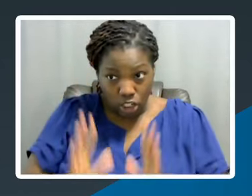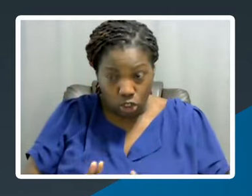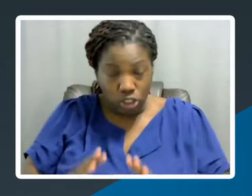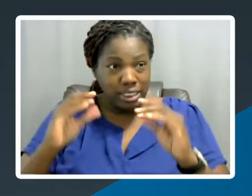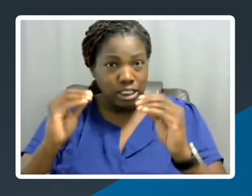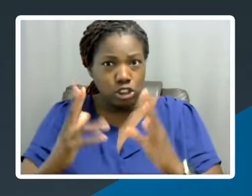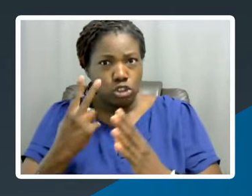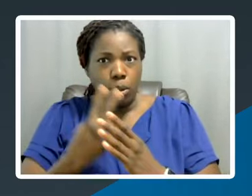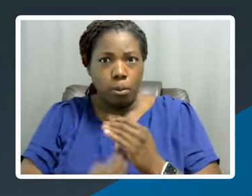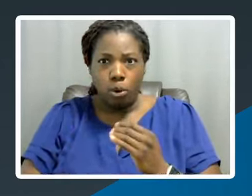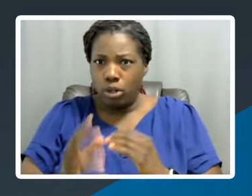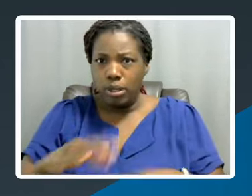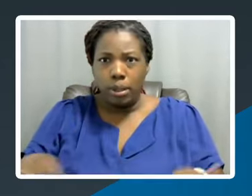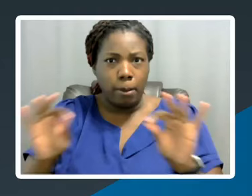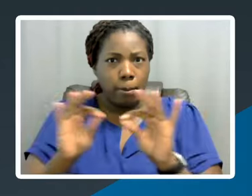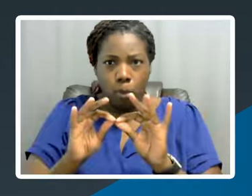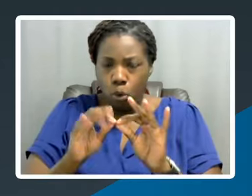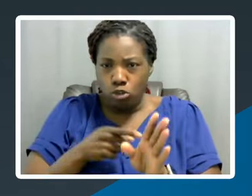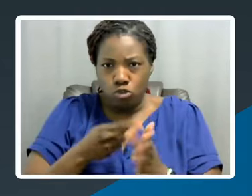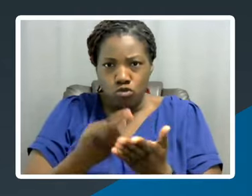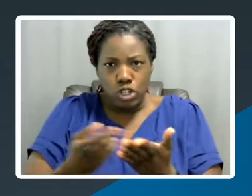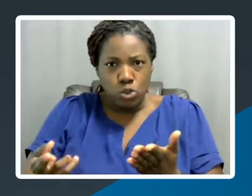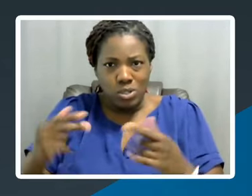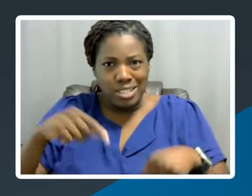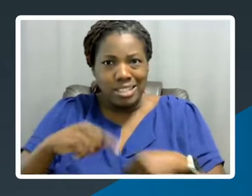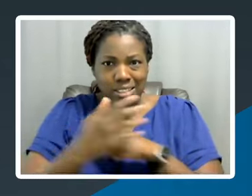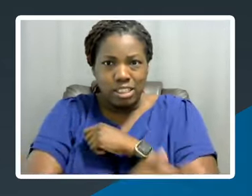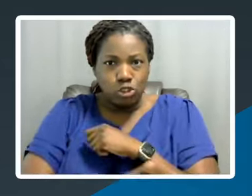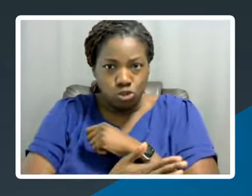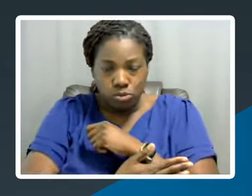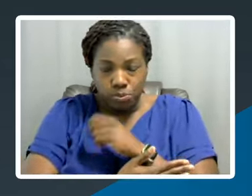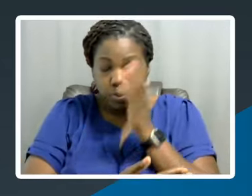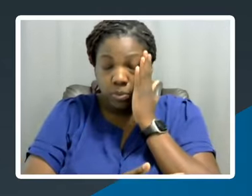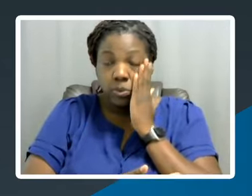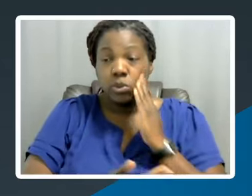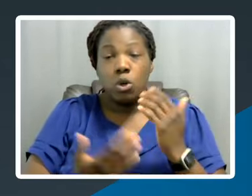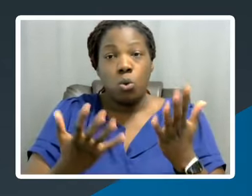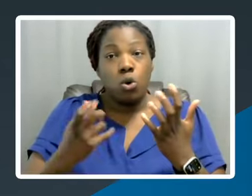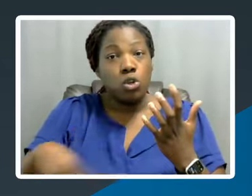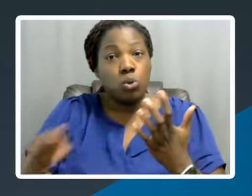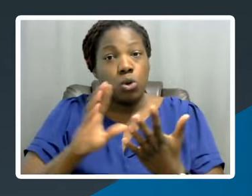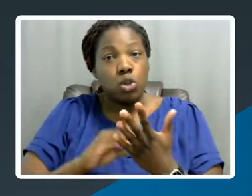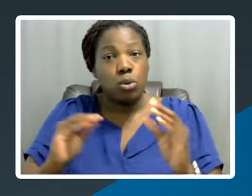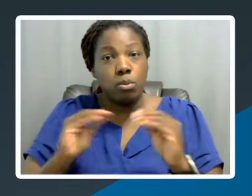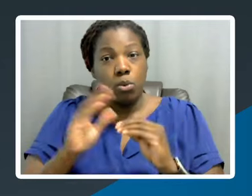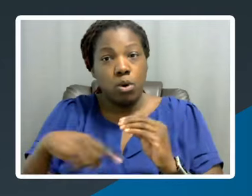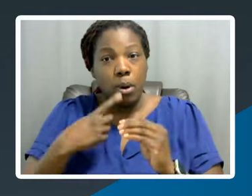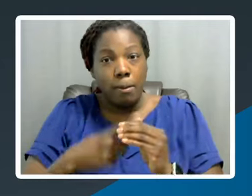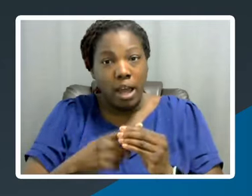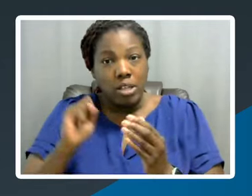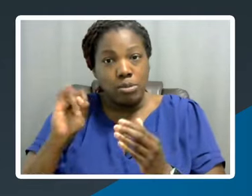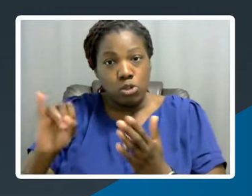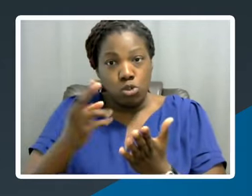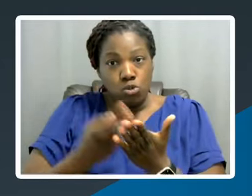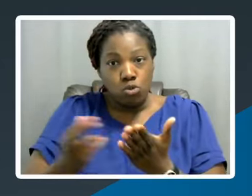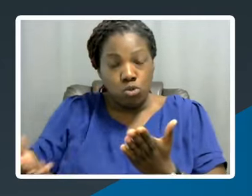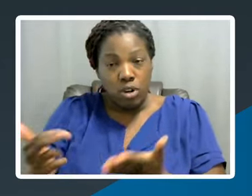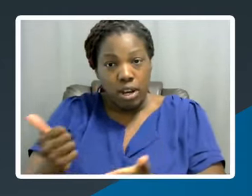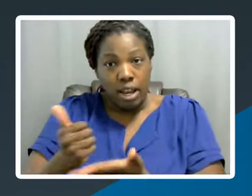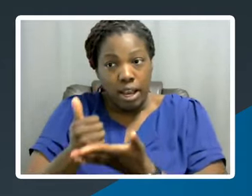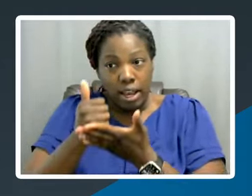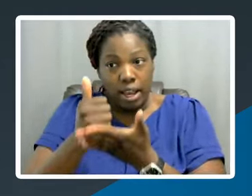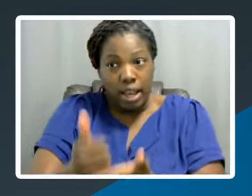most important resource in our nation. We also want you to learn more about our Smithsonian resources that can help you do your